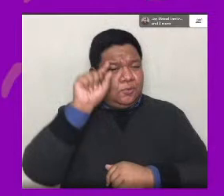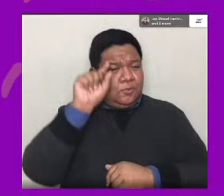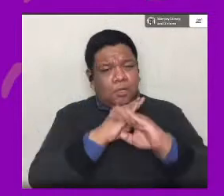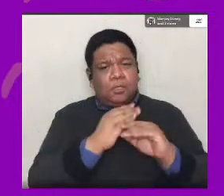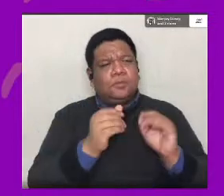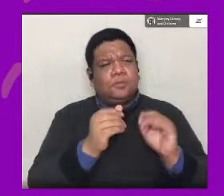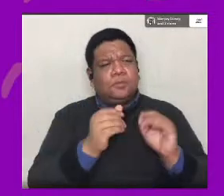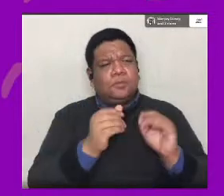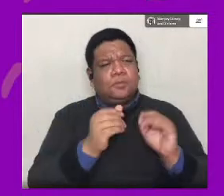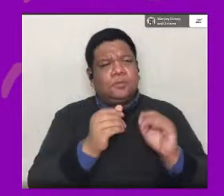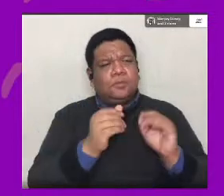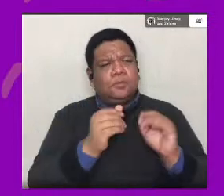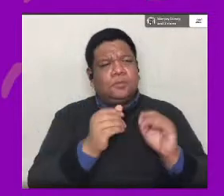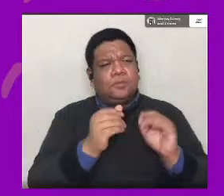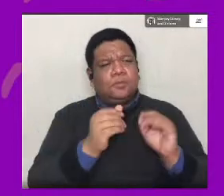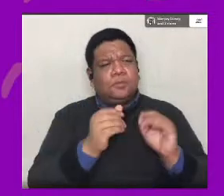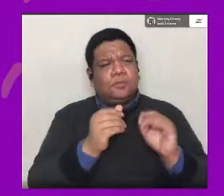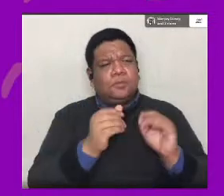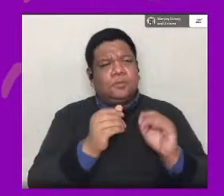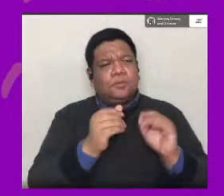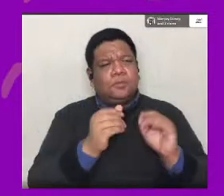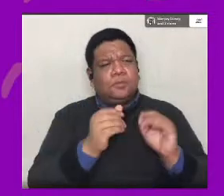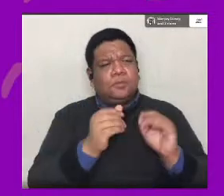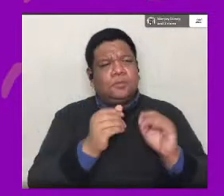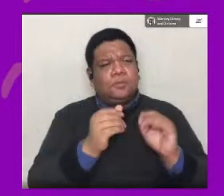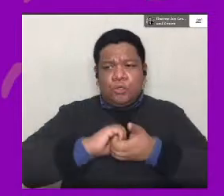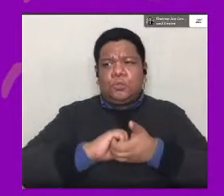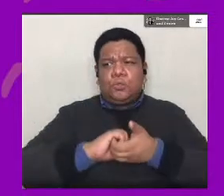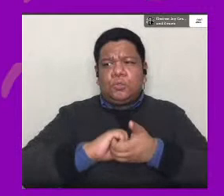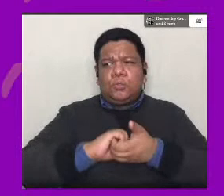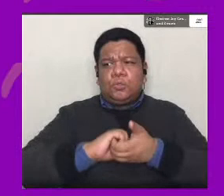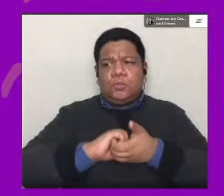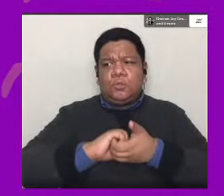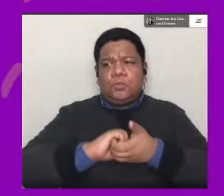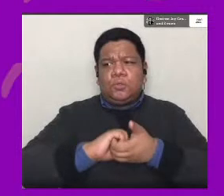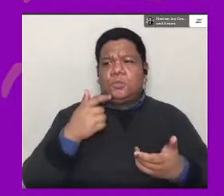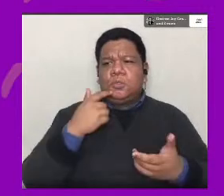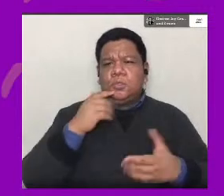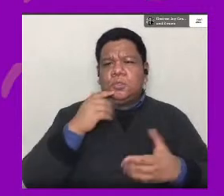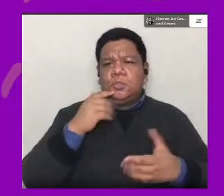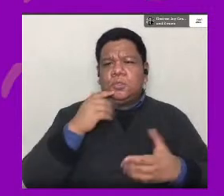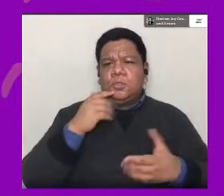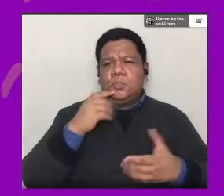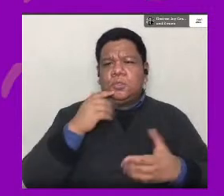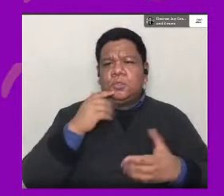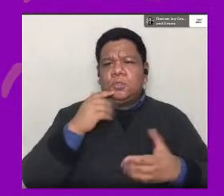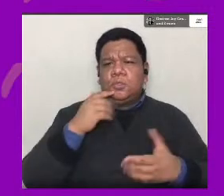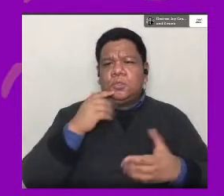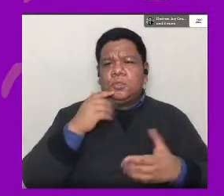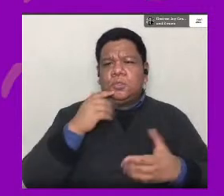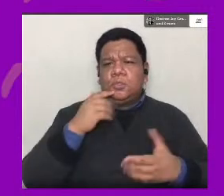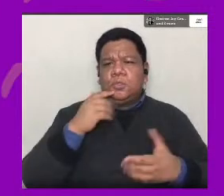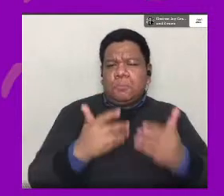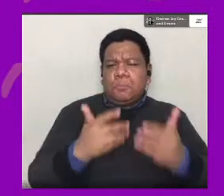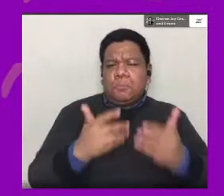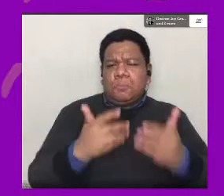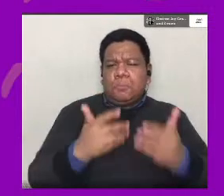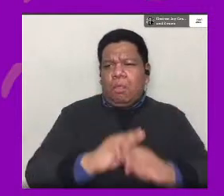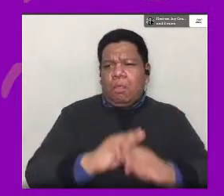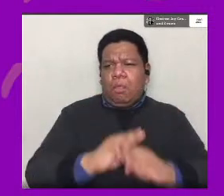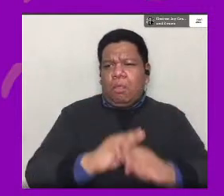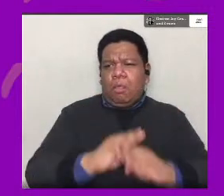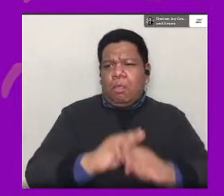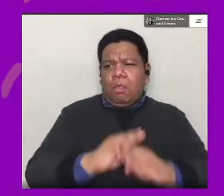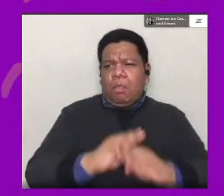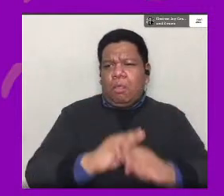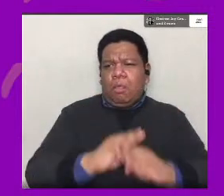like Gavi, include cultural practices that may prevent female caregivers from seeking immunization